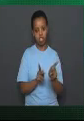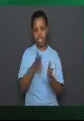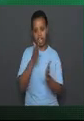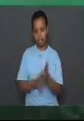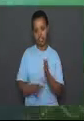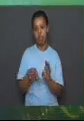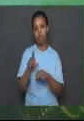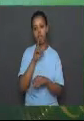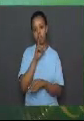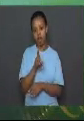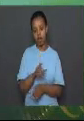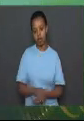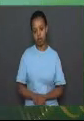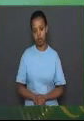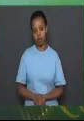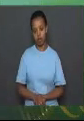occur.